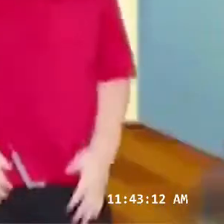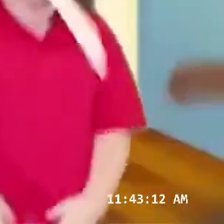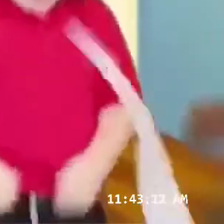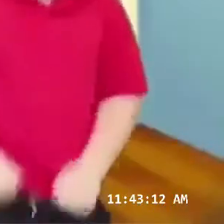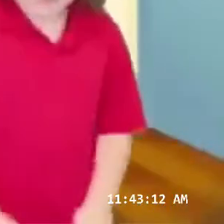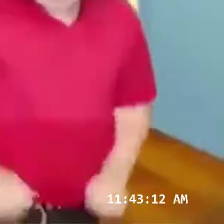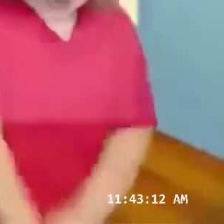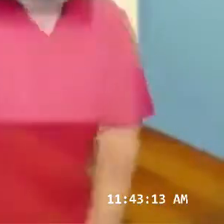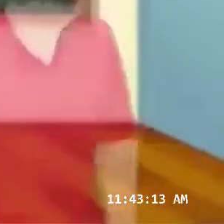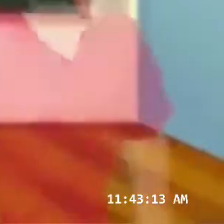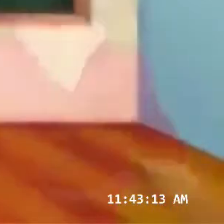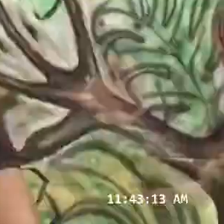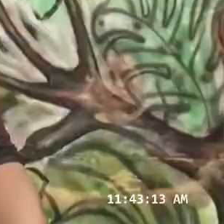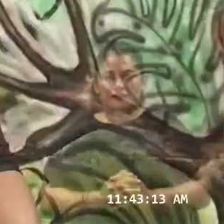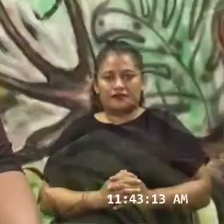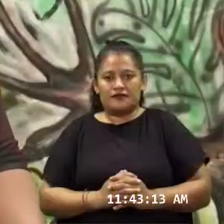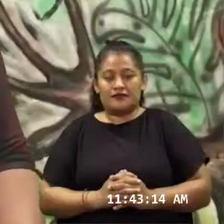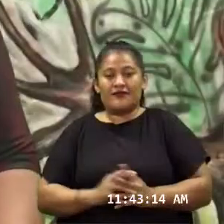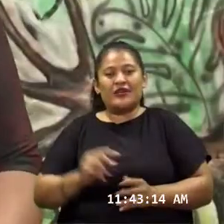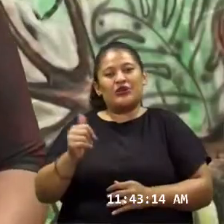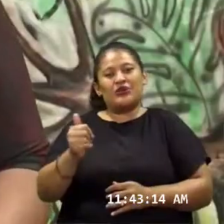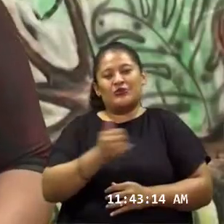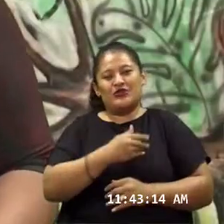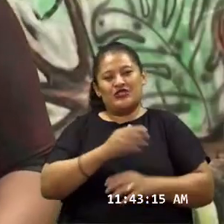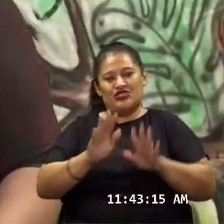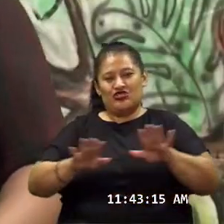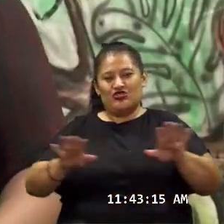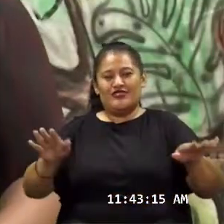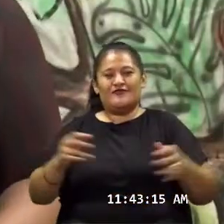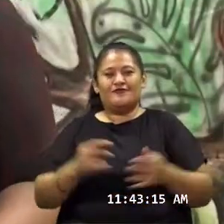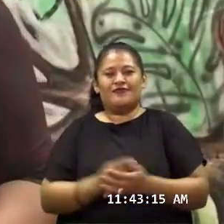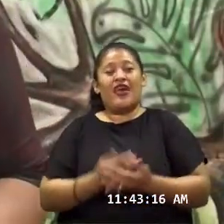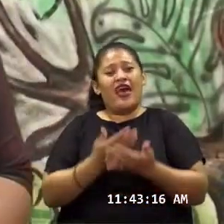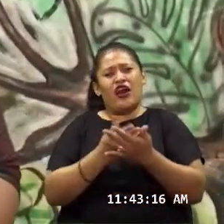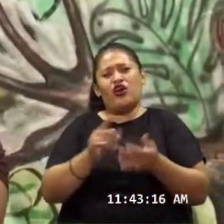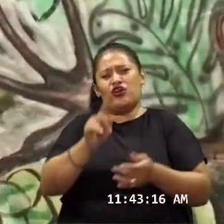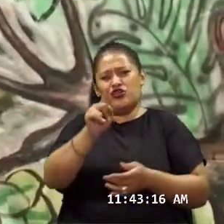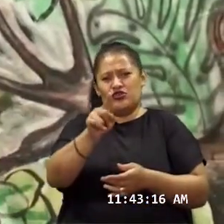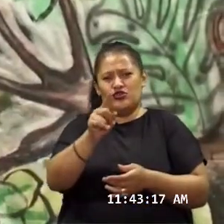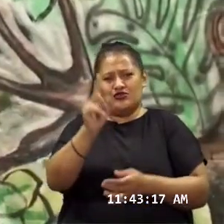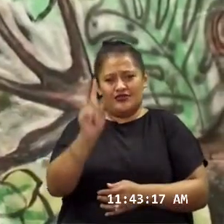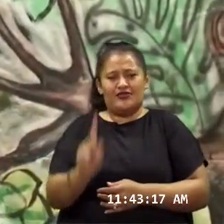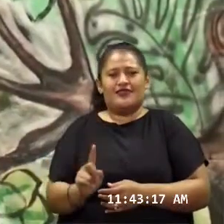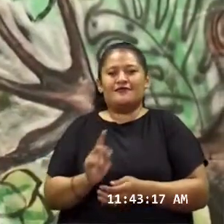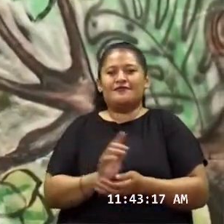paragraph. Good morning, children. How are you today?